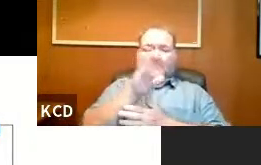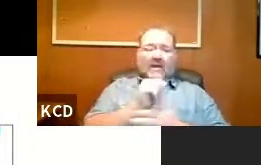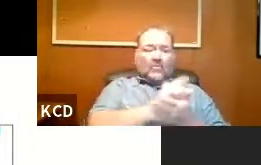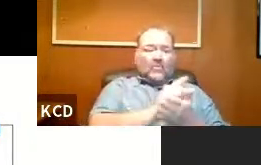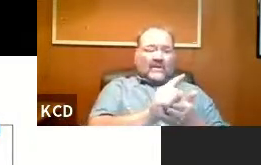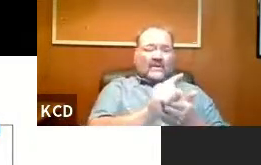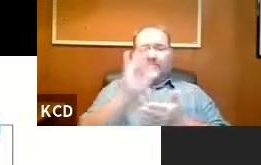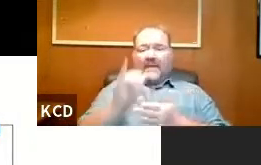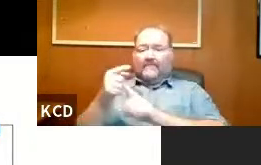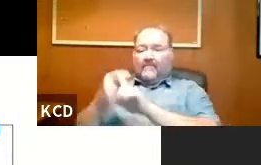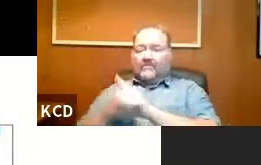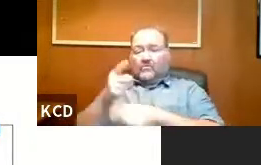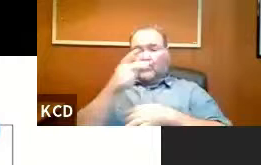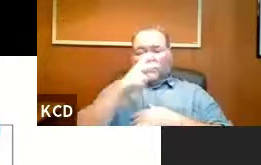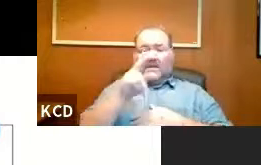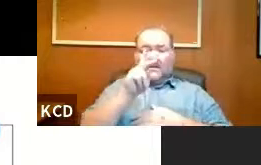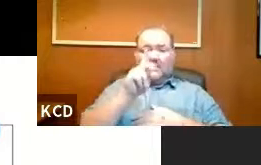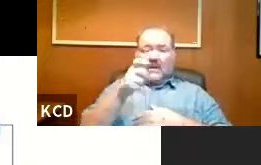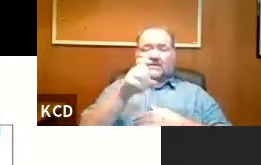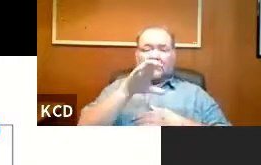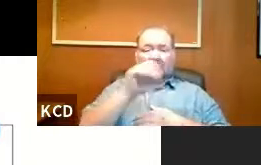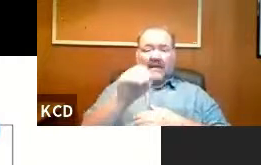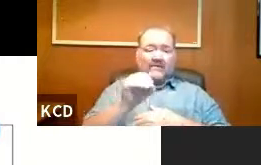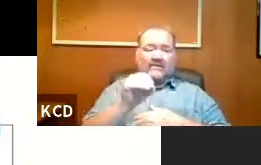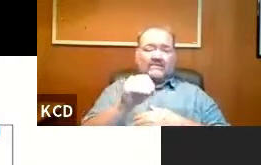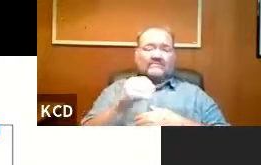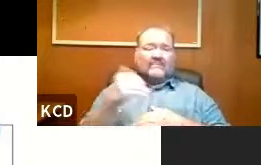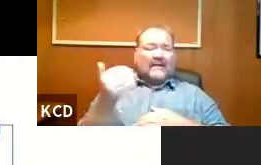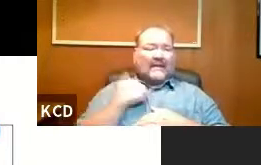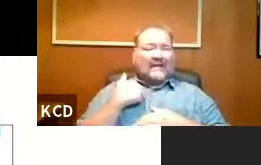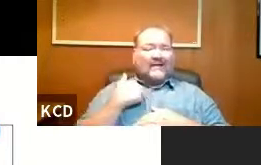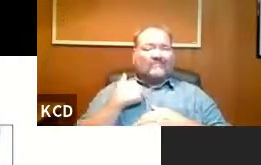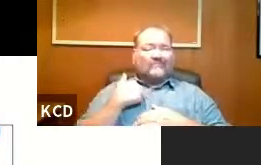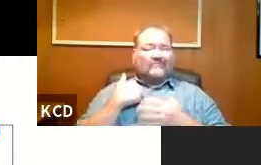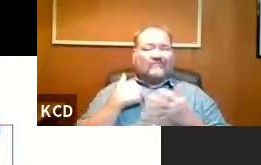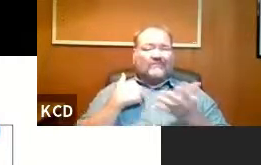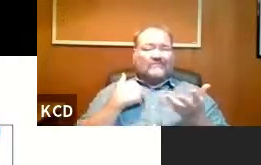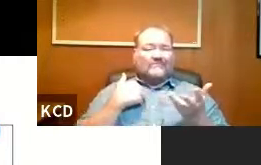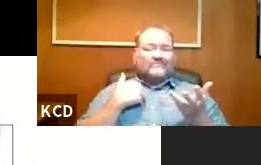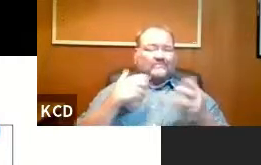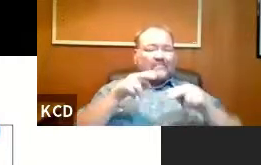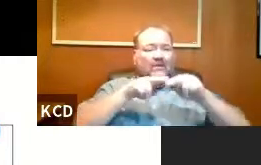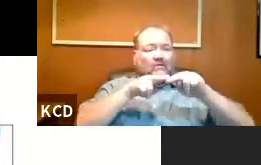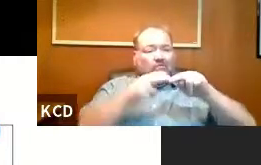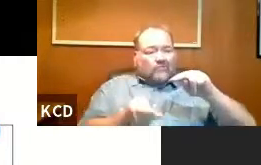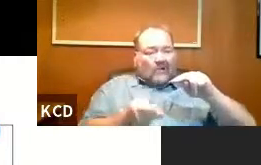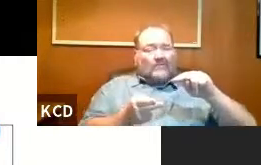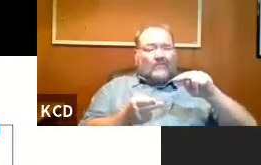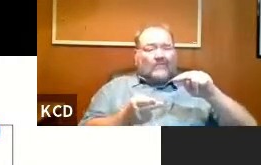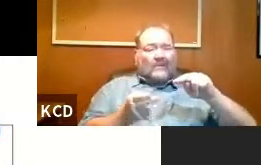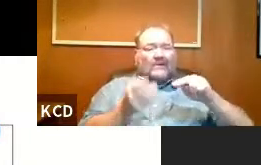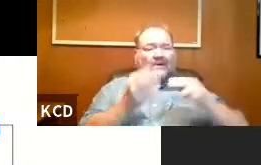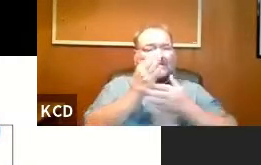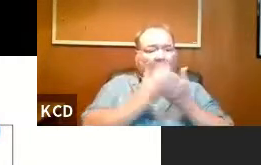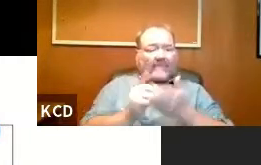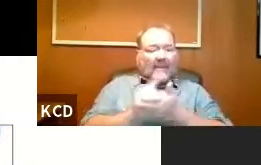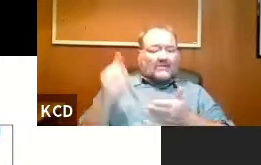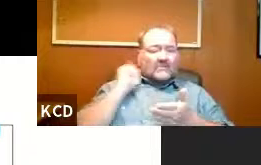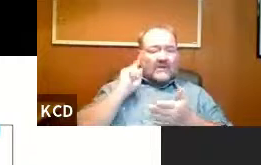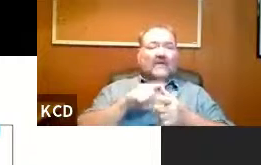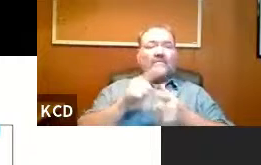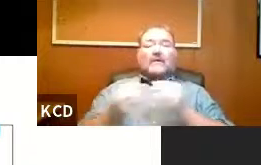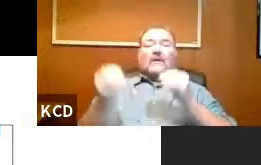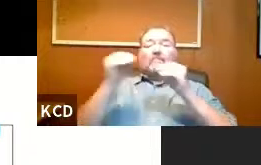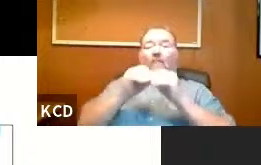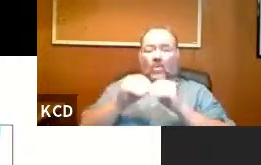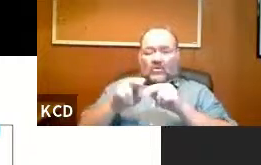you see in Knox County that we had dropped to some extent last week, and then a more significant